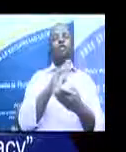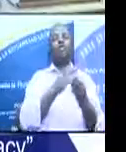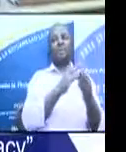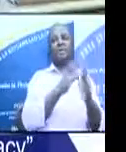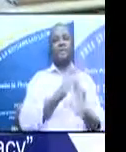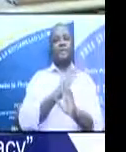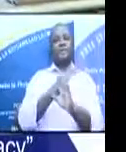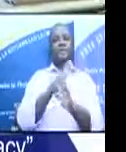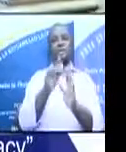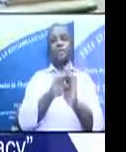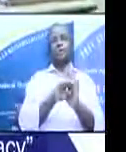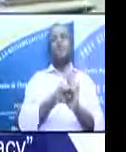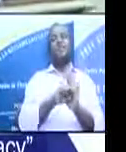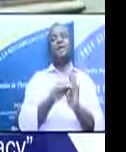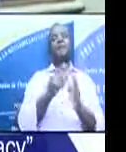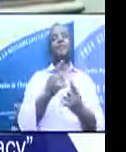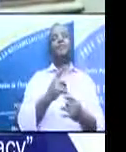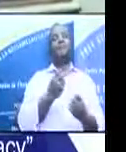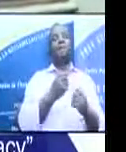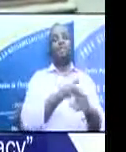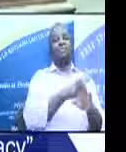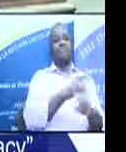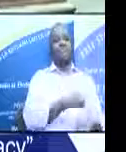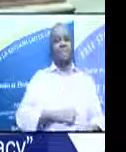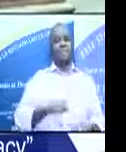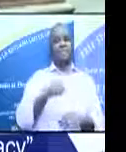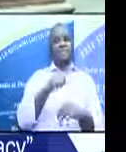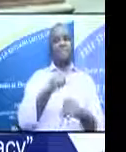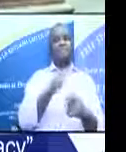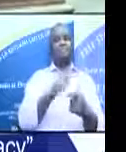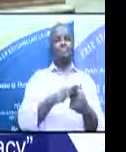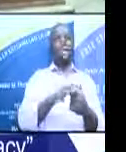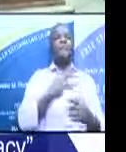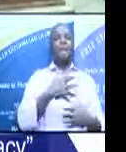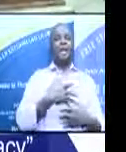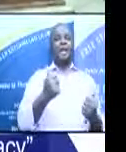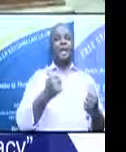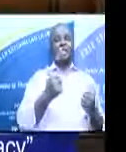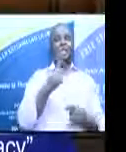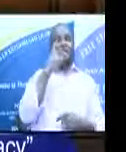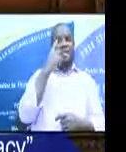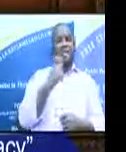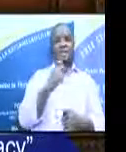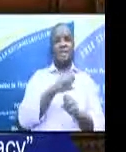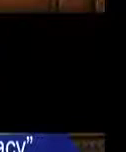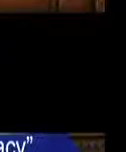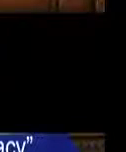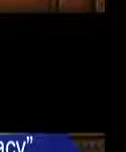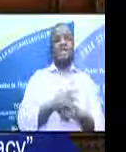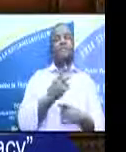programs to influencing behaviors and health beliefs in our communities.